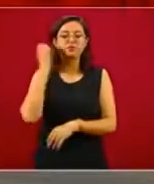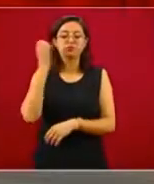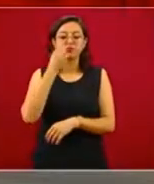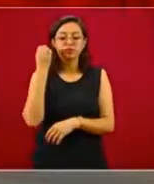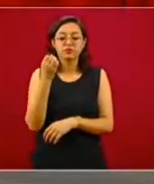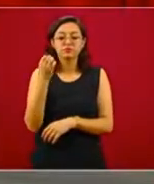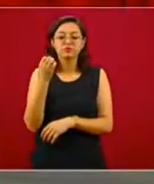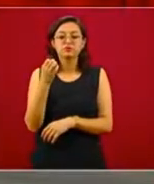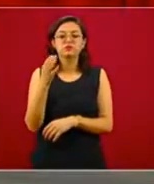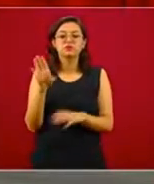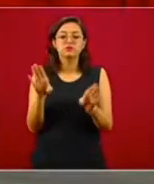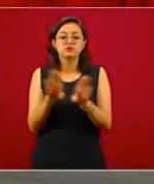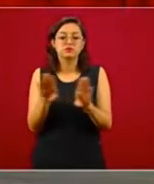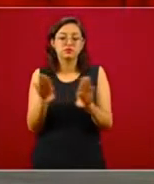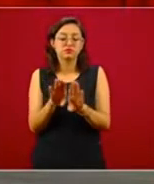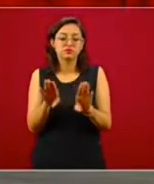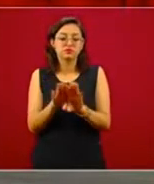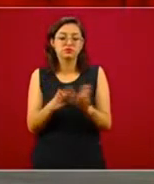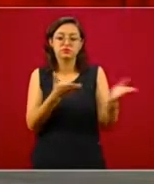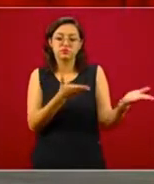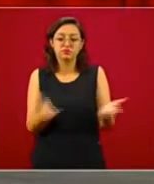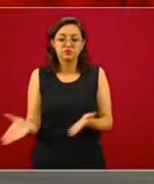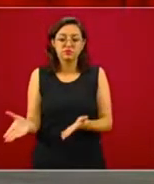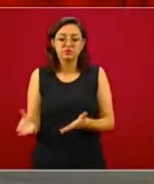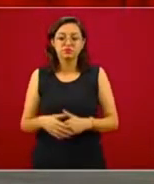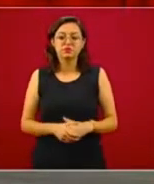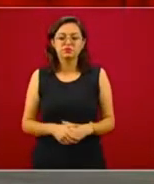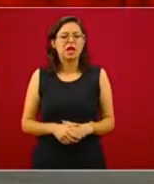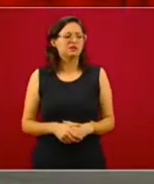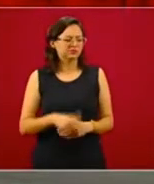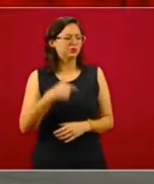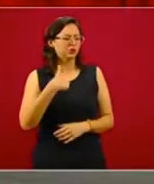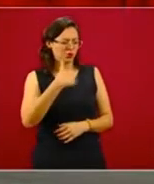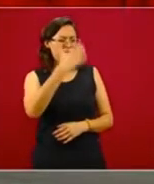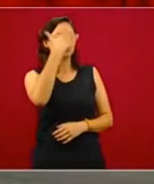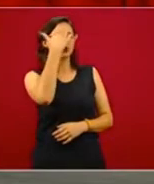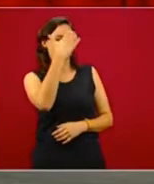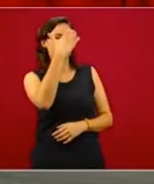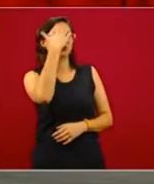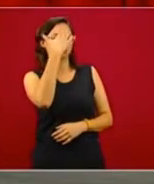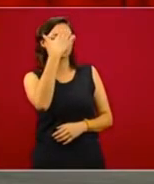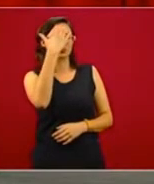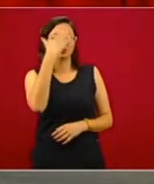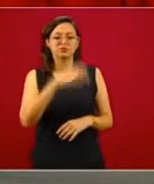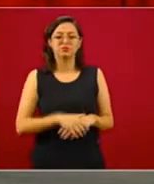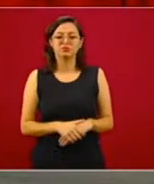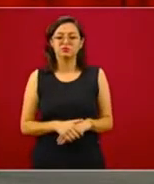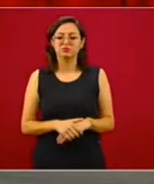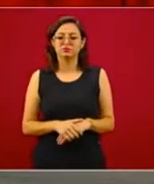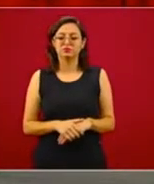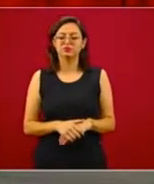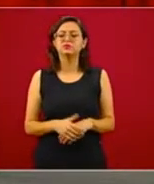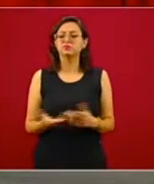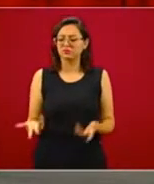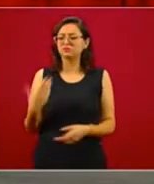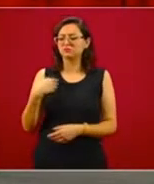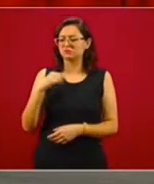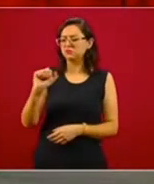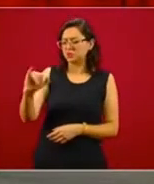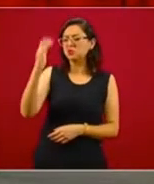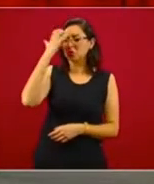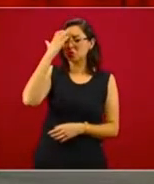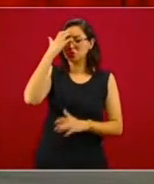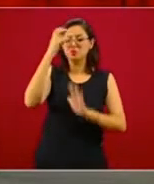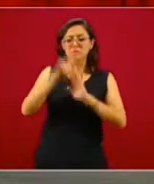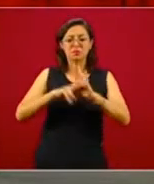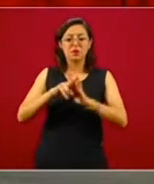a student in a basic level education, and how they would be